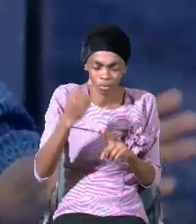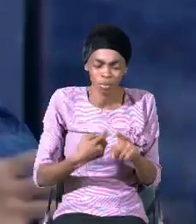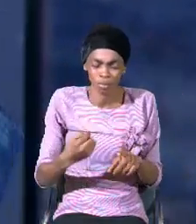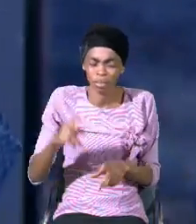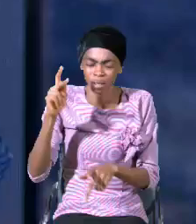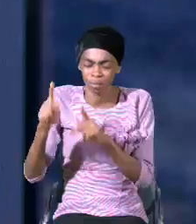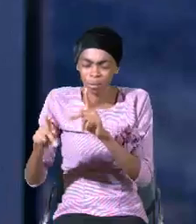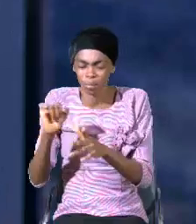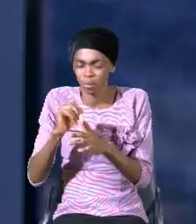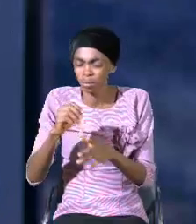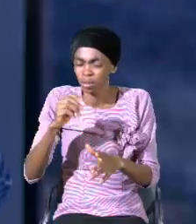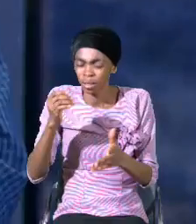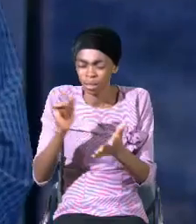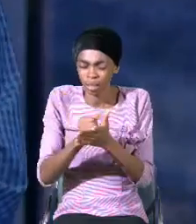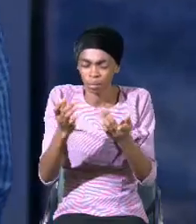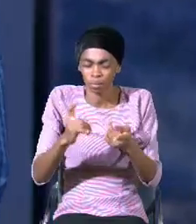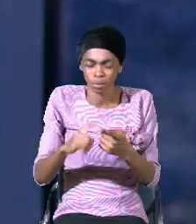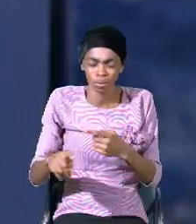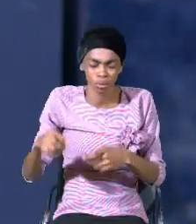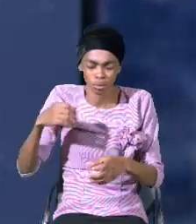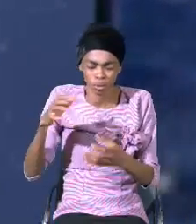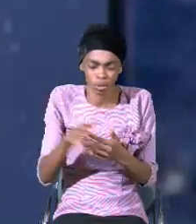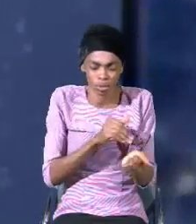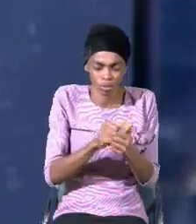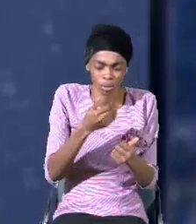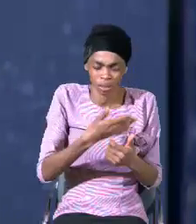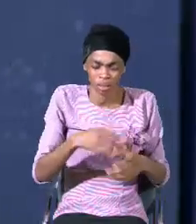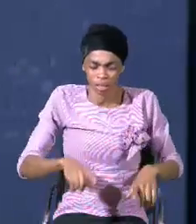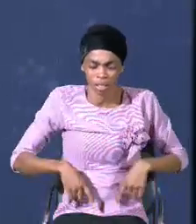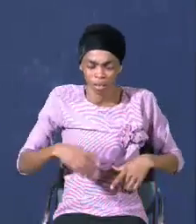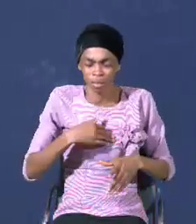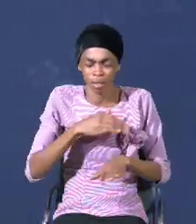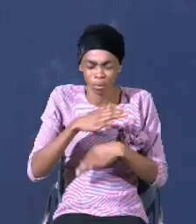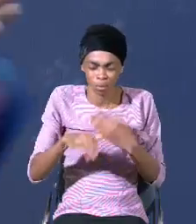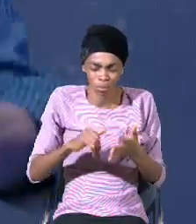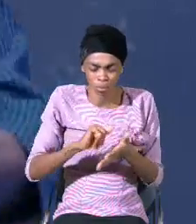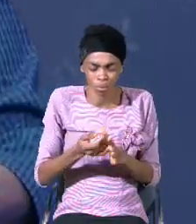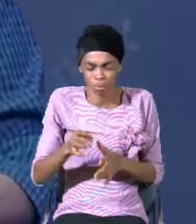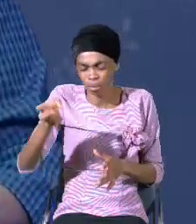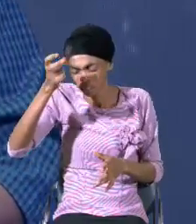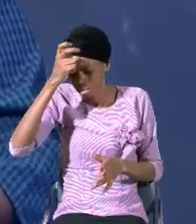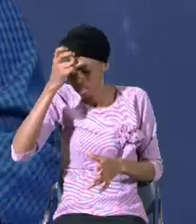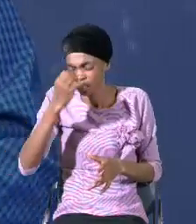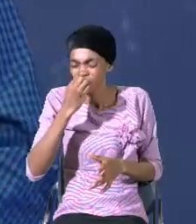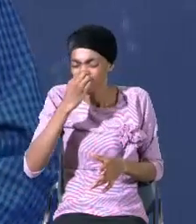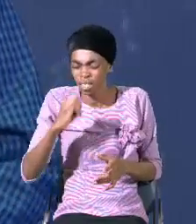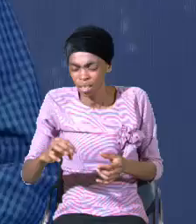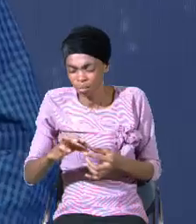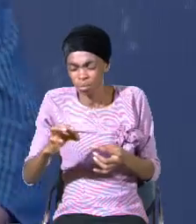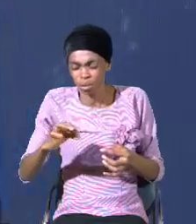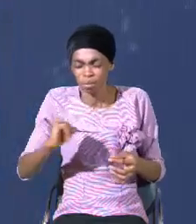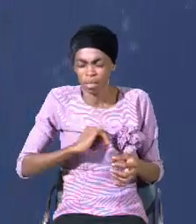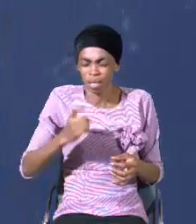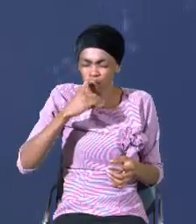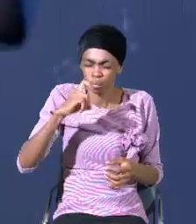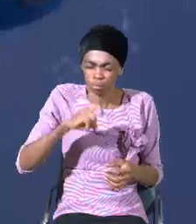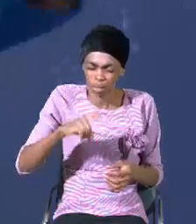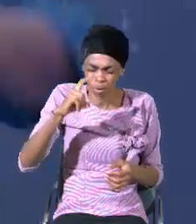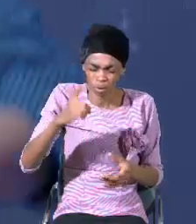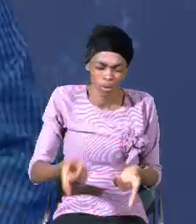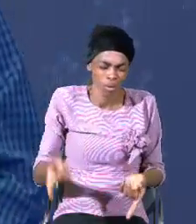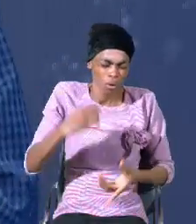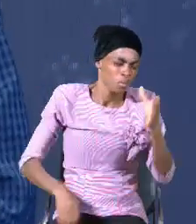want to injure their lives. And all those demons and evil spirits, I command you, come